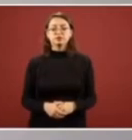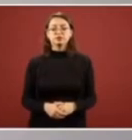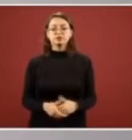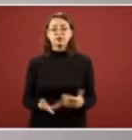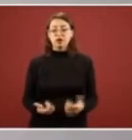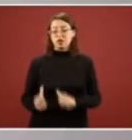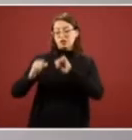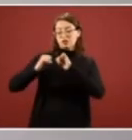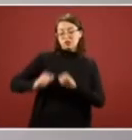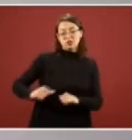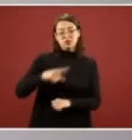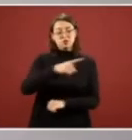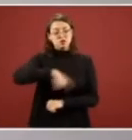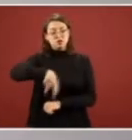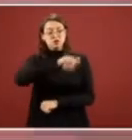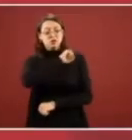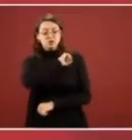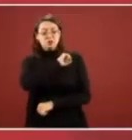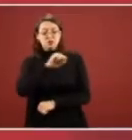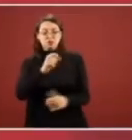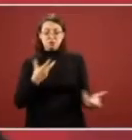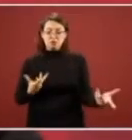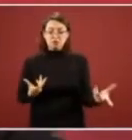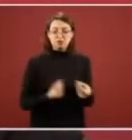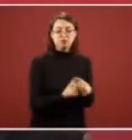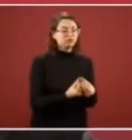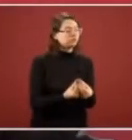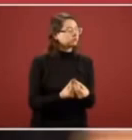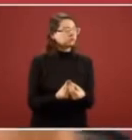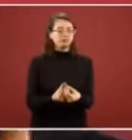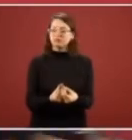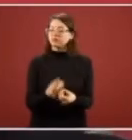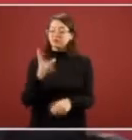Con delincuentes. With delinquents. Son dos